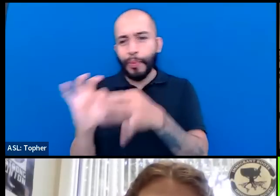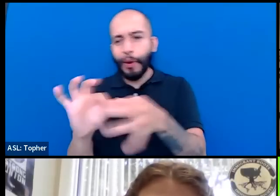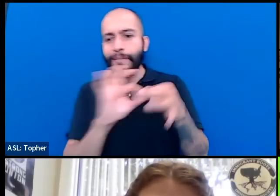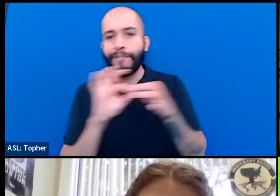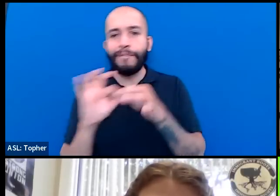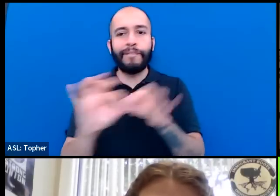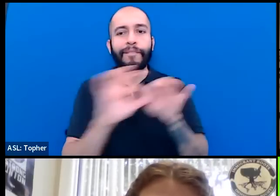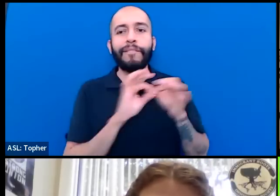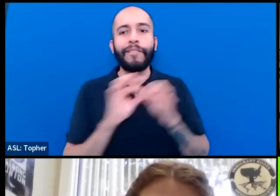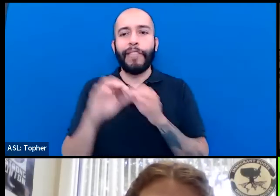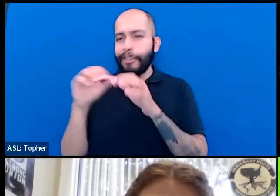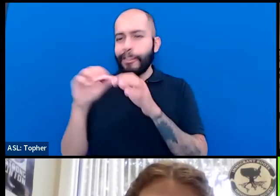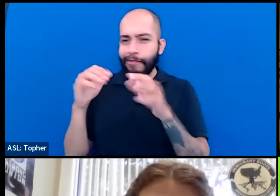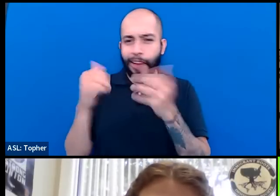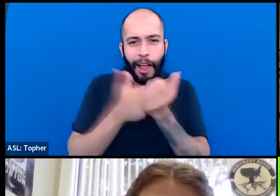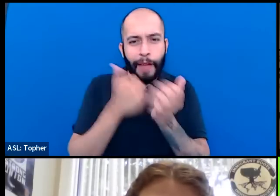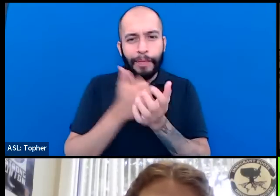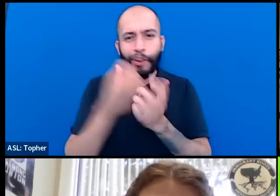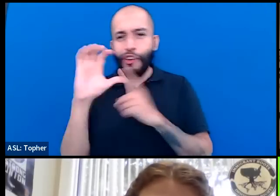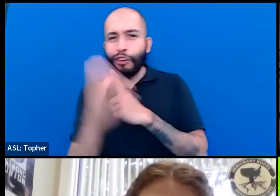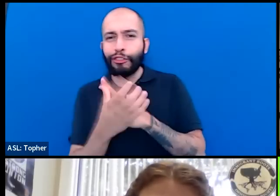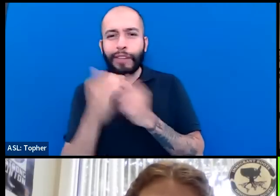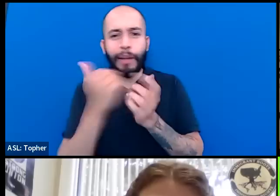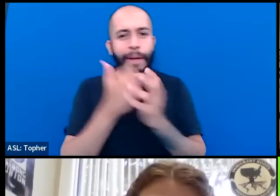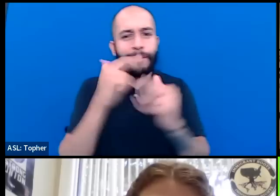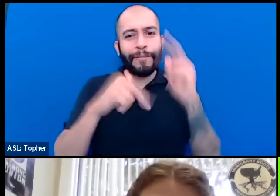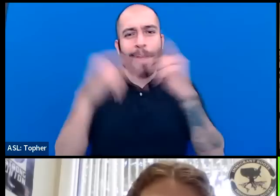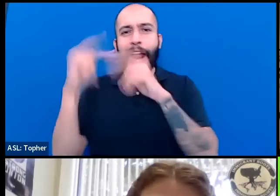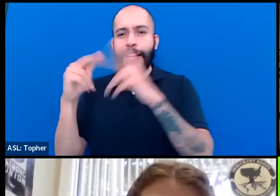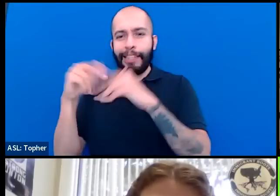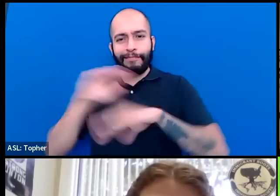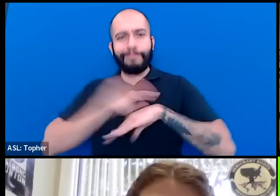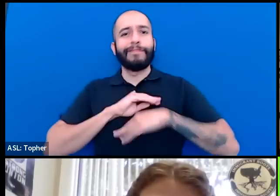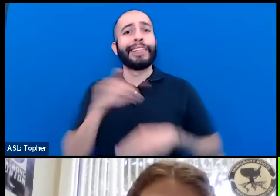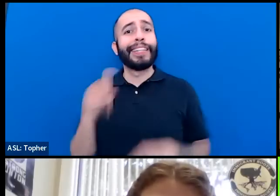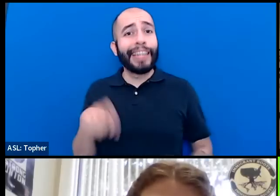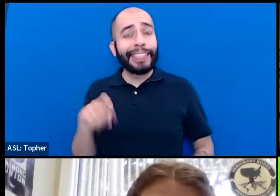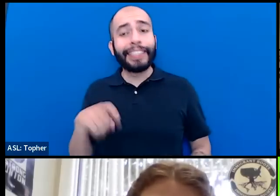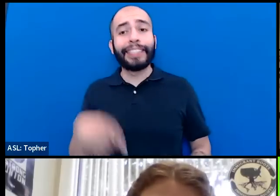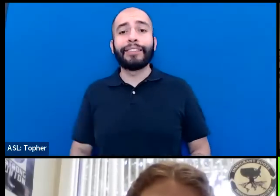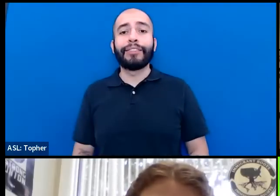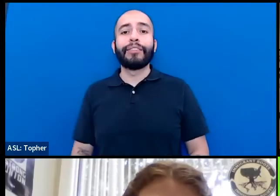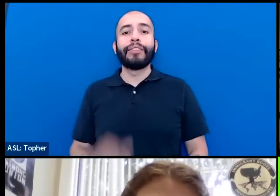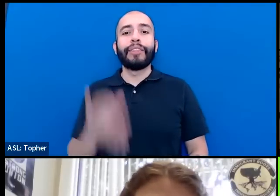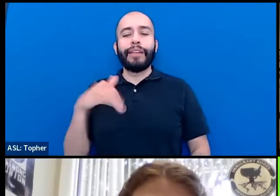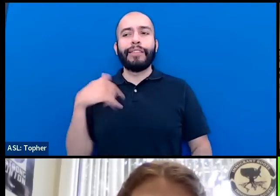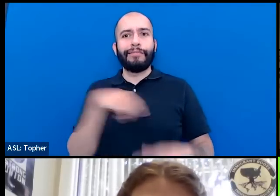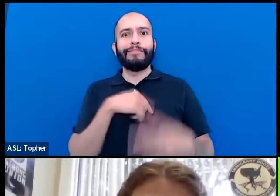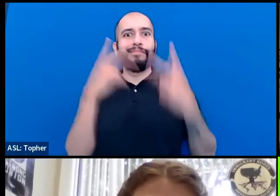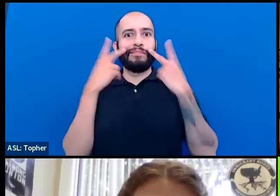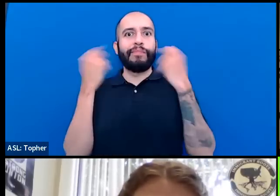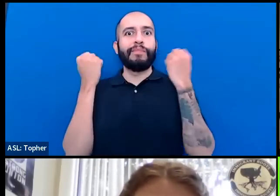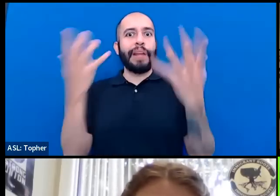we've been seeing, many walkouts that happen. I think one just happened down in